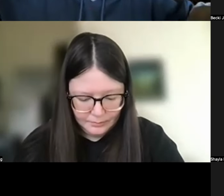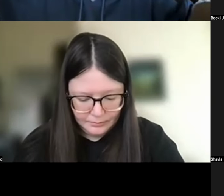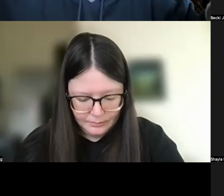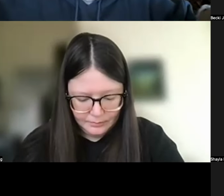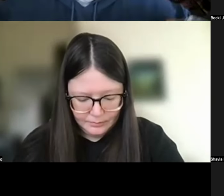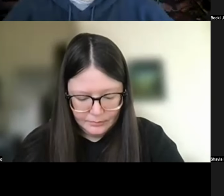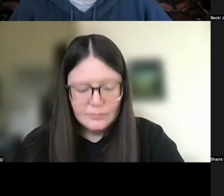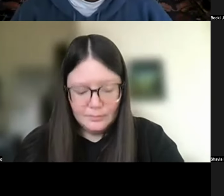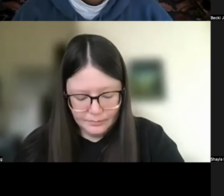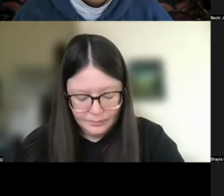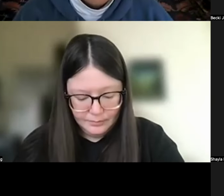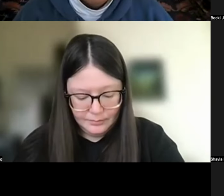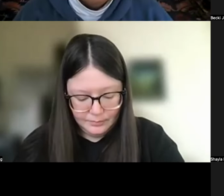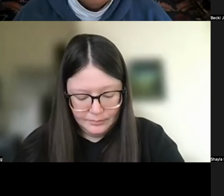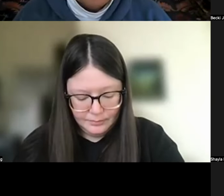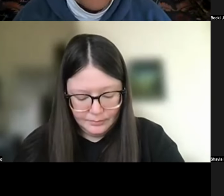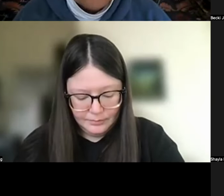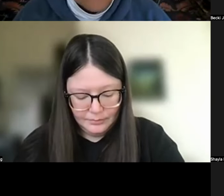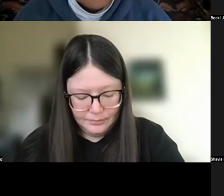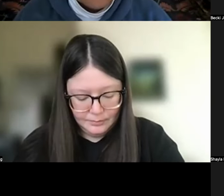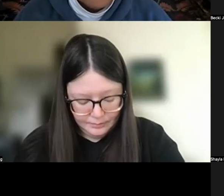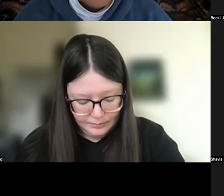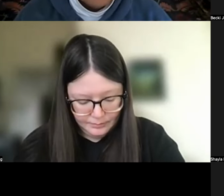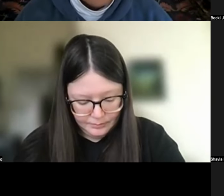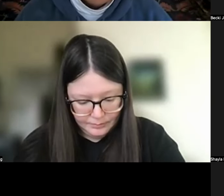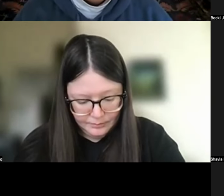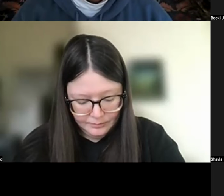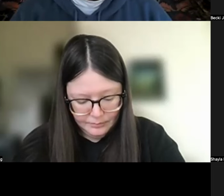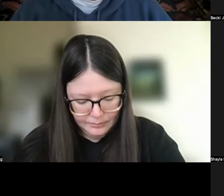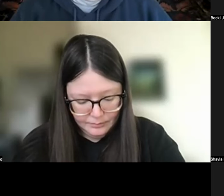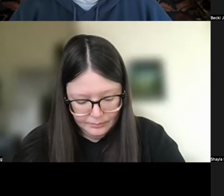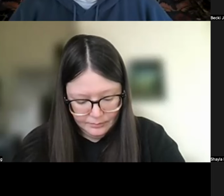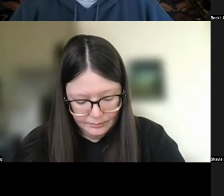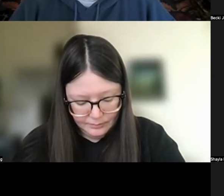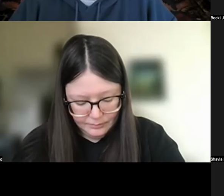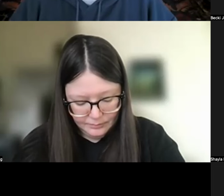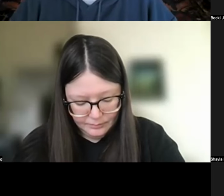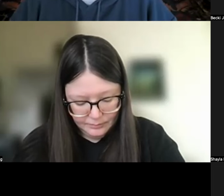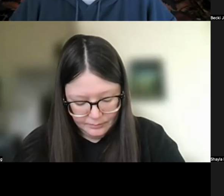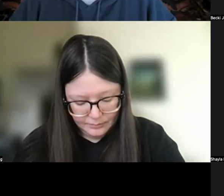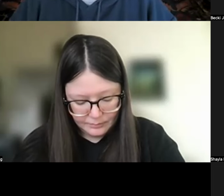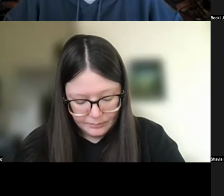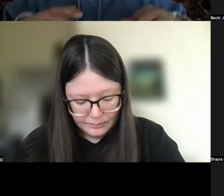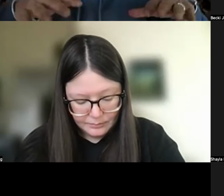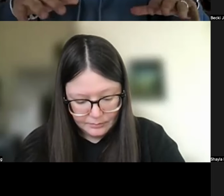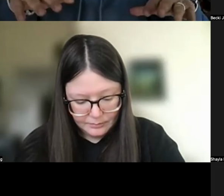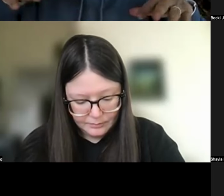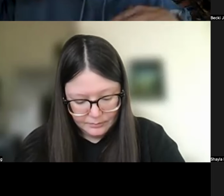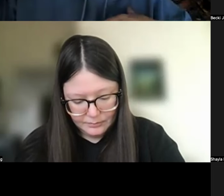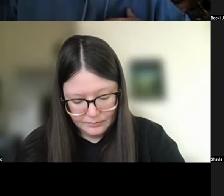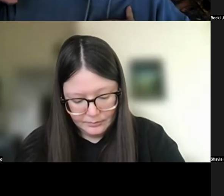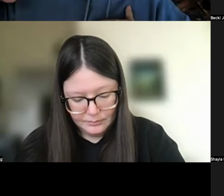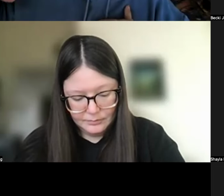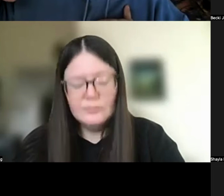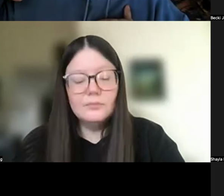these offices? Do they have survivors come in or not? And then just was, because they